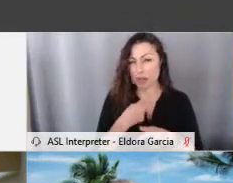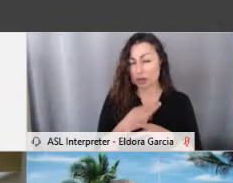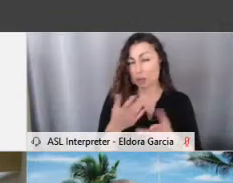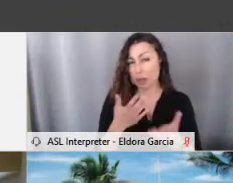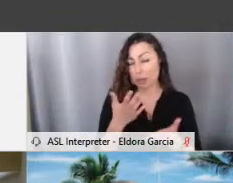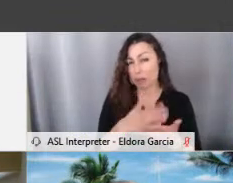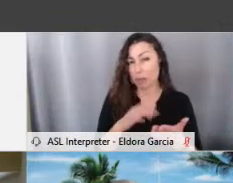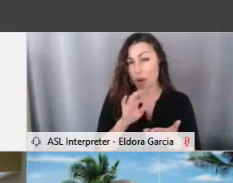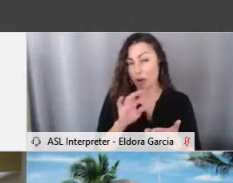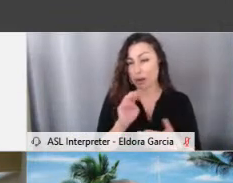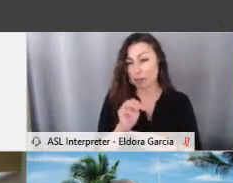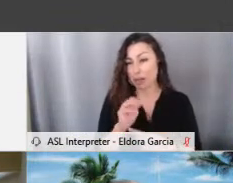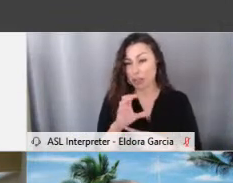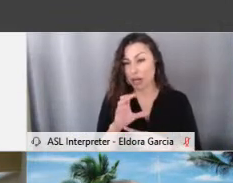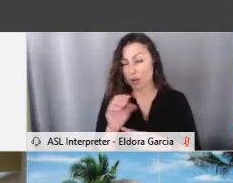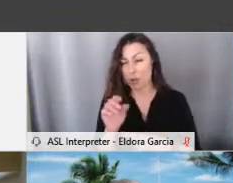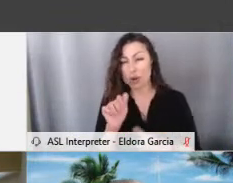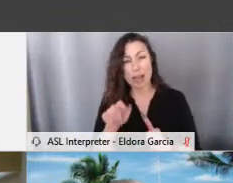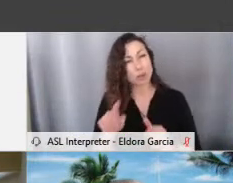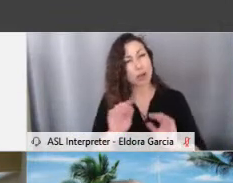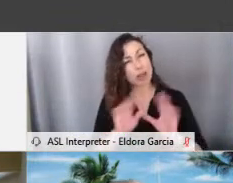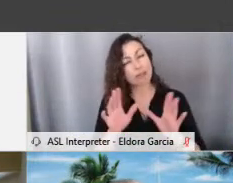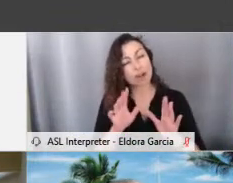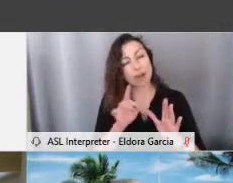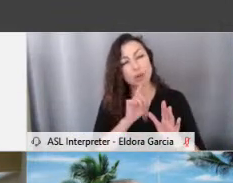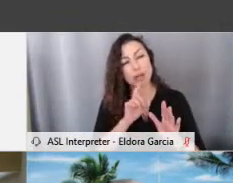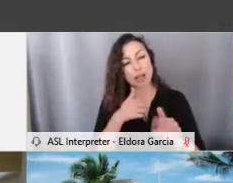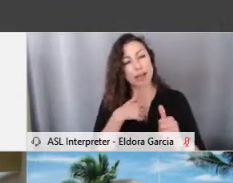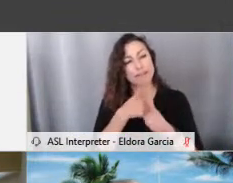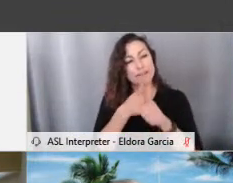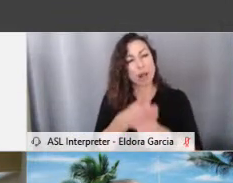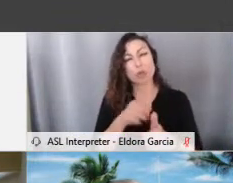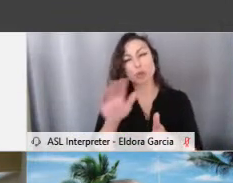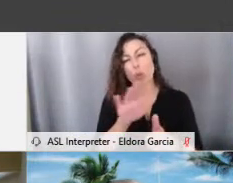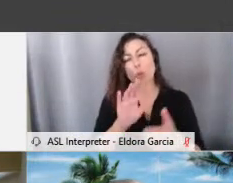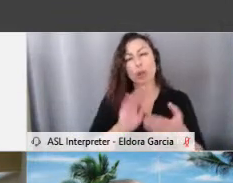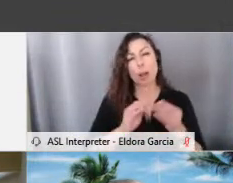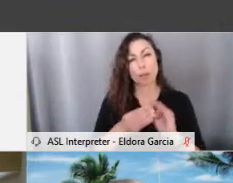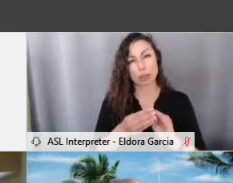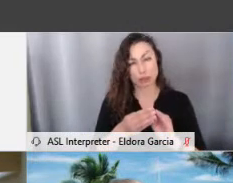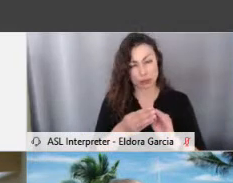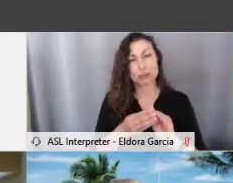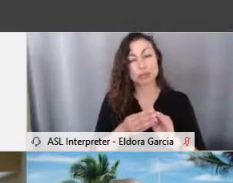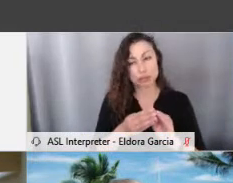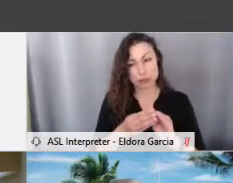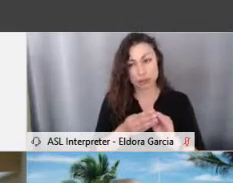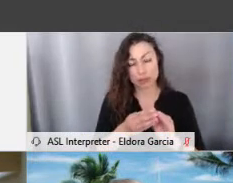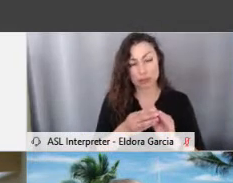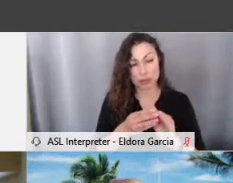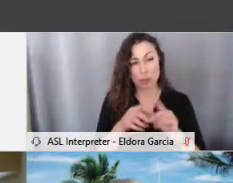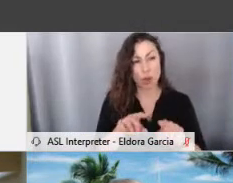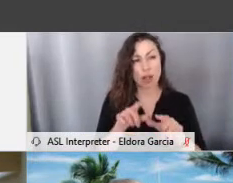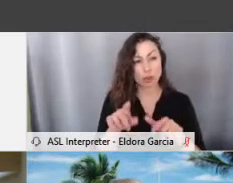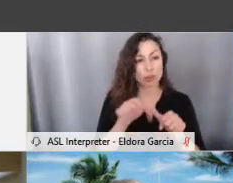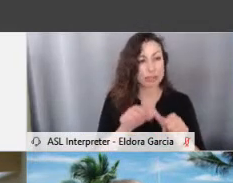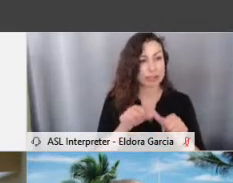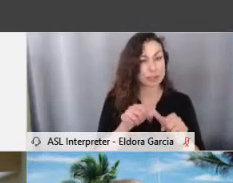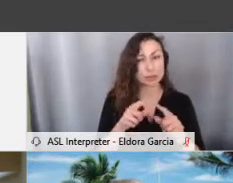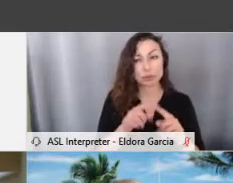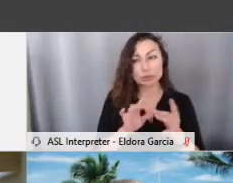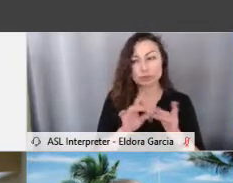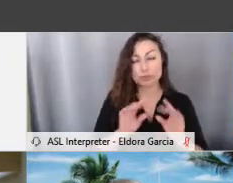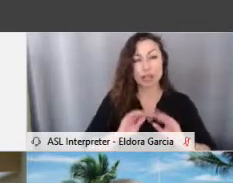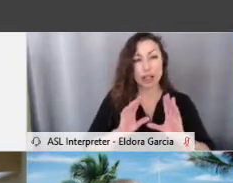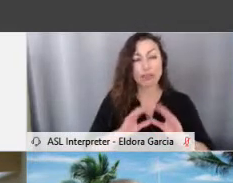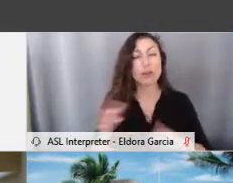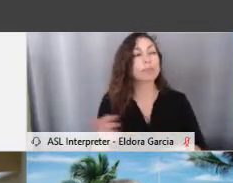the managed care. Can you just clarify quickly so I can follow it as you're continuing? Thank you. Sure,